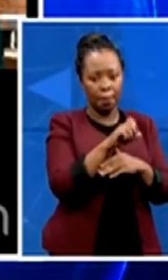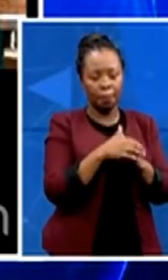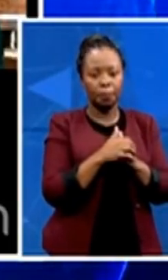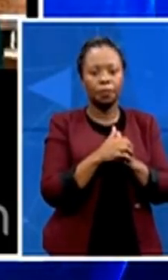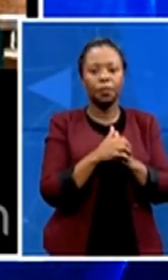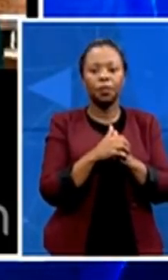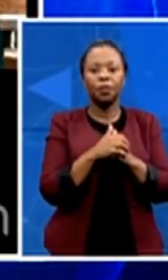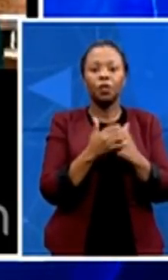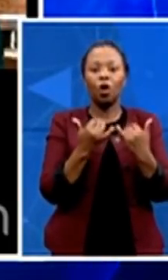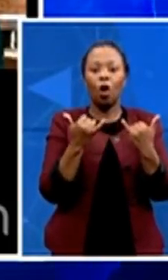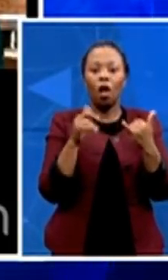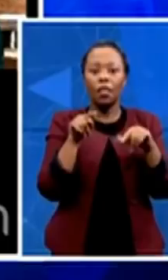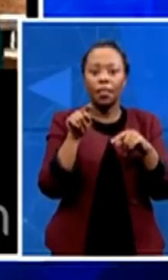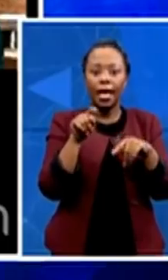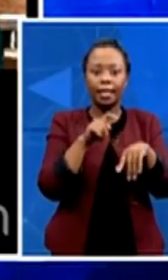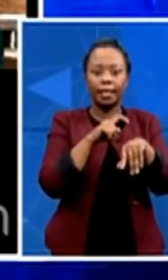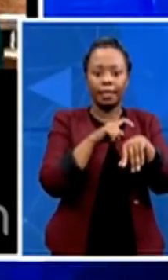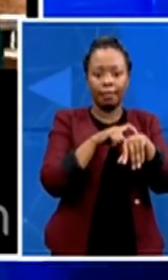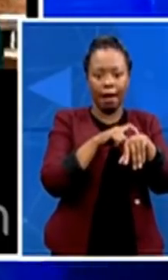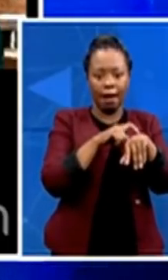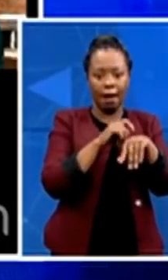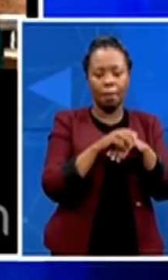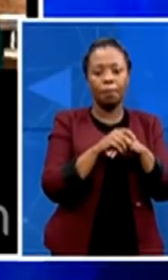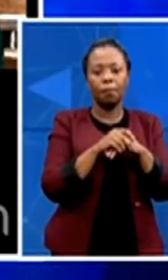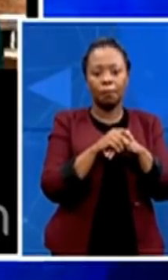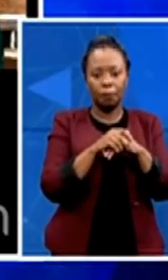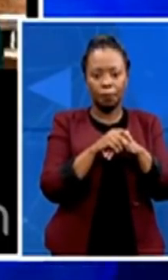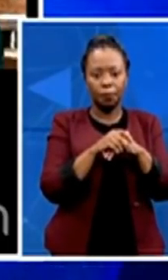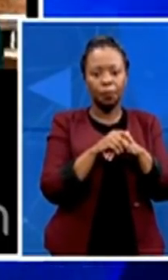So what we really have here